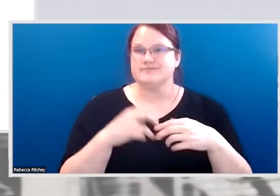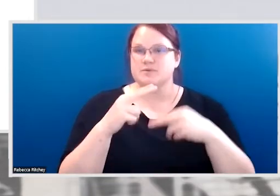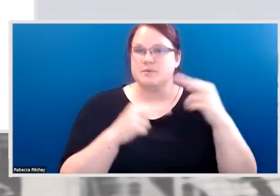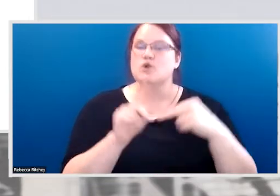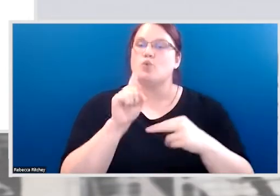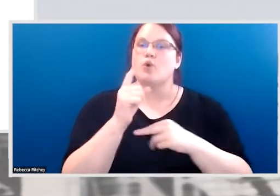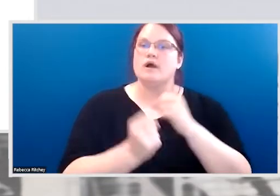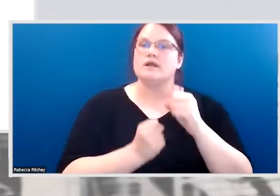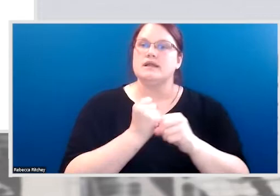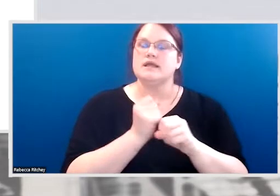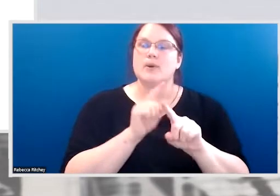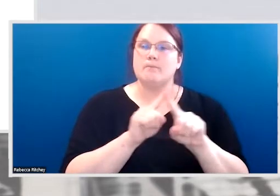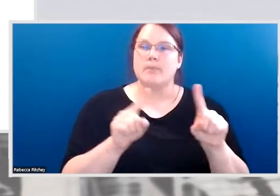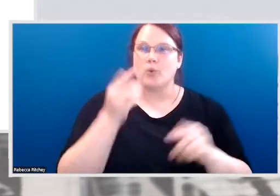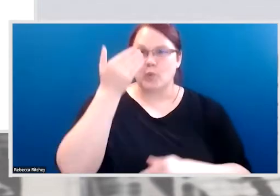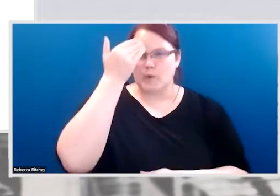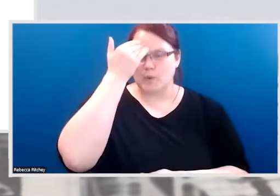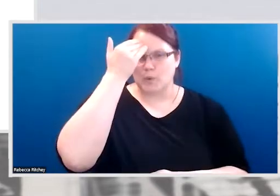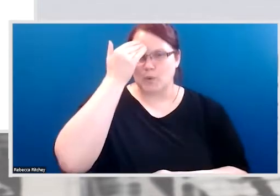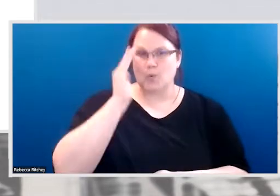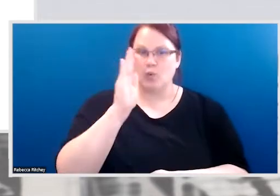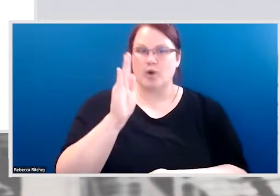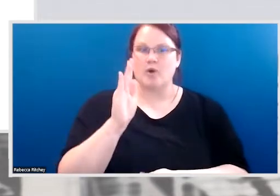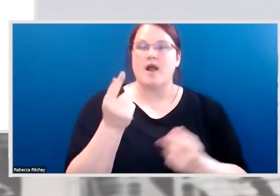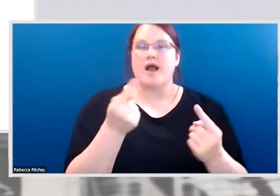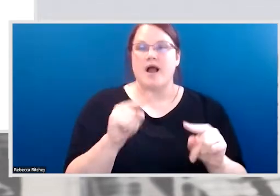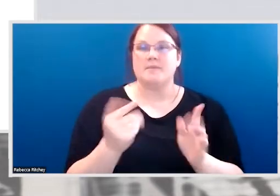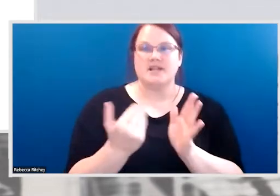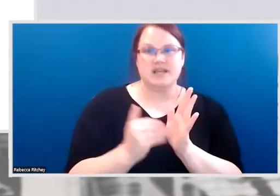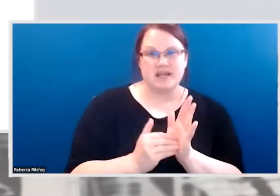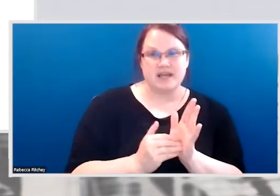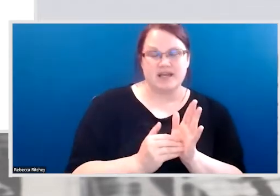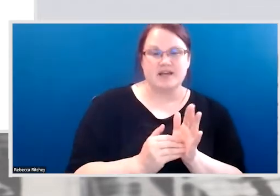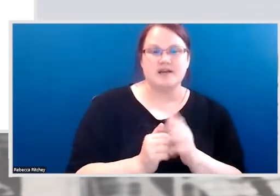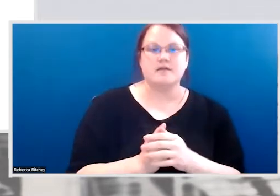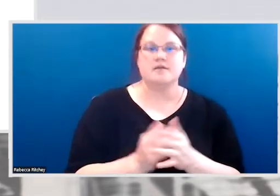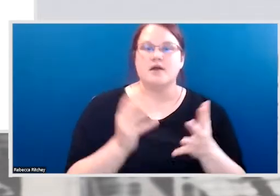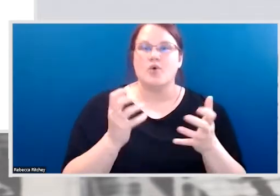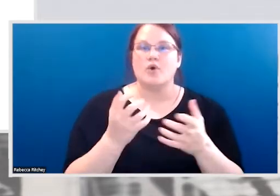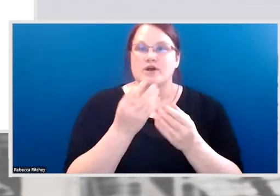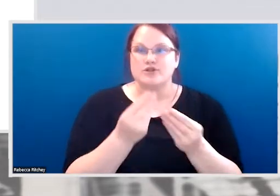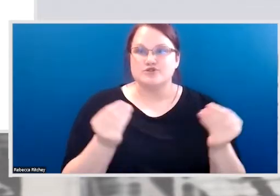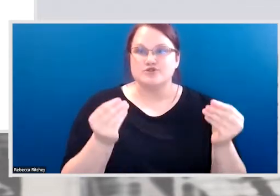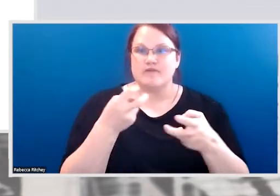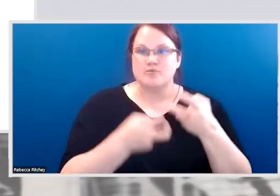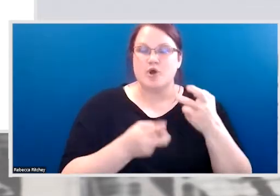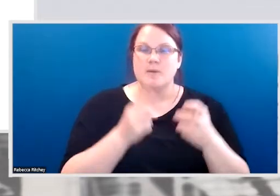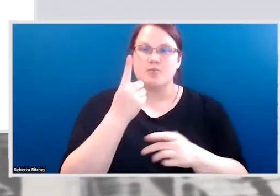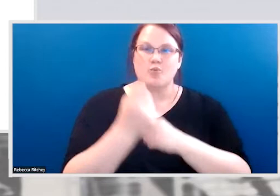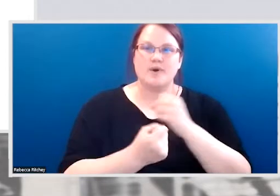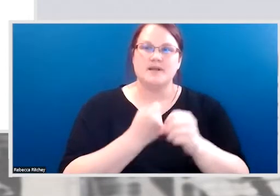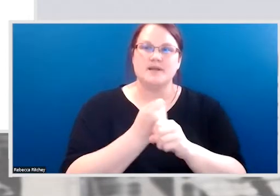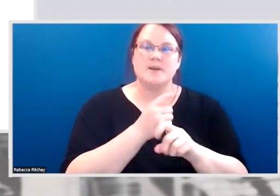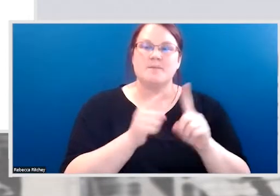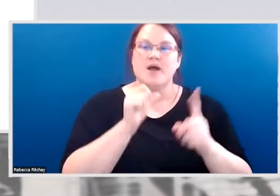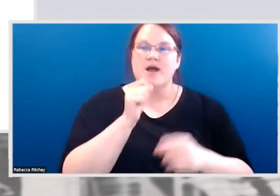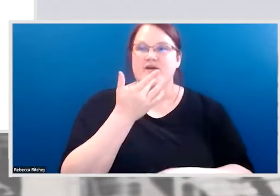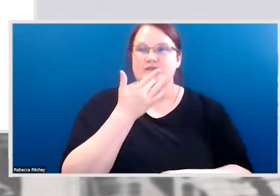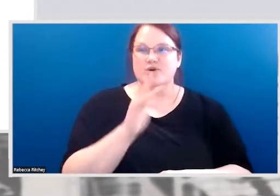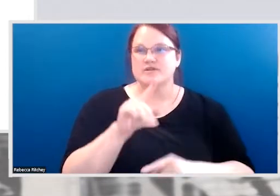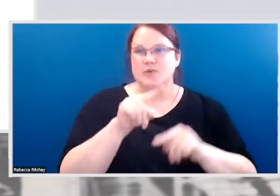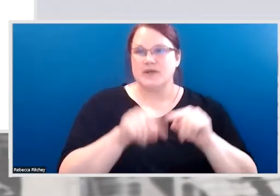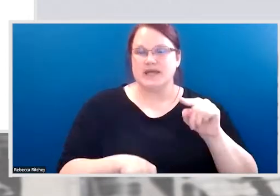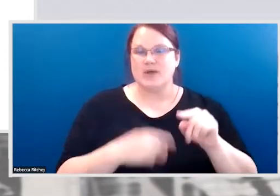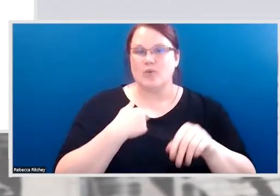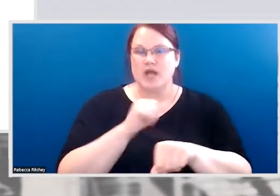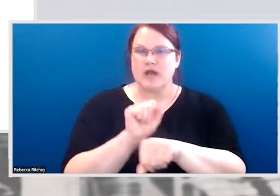year, but we know that this is going to be a recurring issue. I would love to solve the problem in 1 year, but unfortunately we can't. We have to